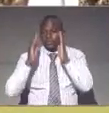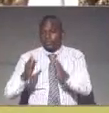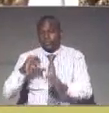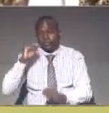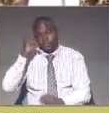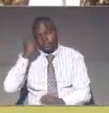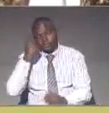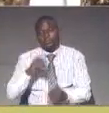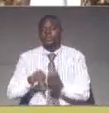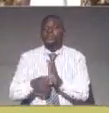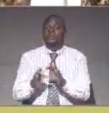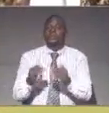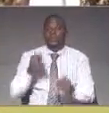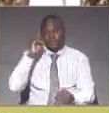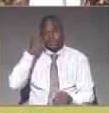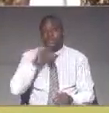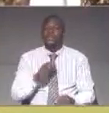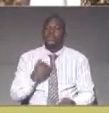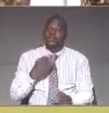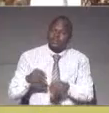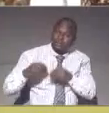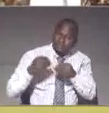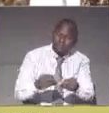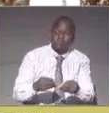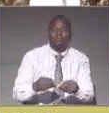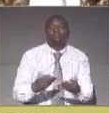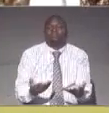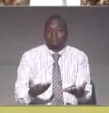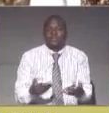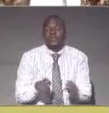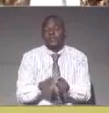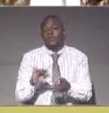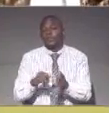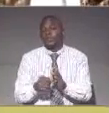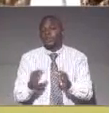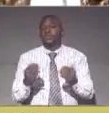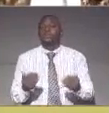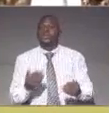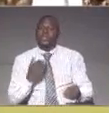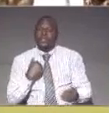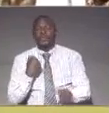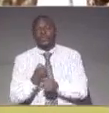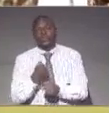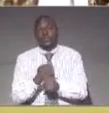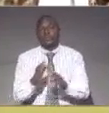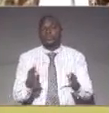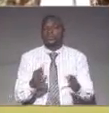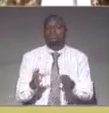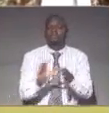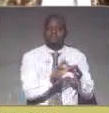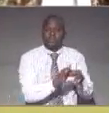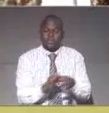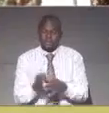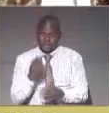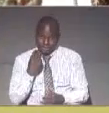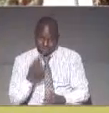government. There are issues that government need to provide answers for, and the issues that we need to work hand in hand to